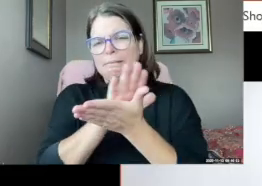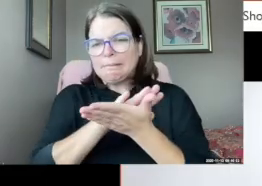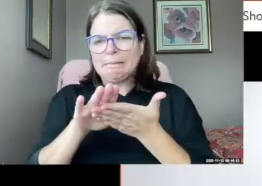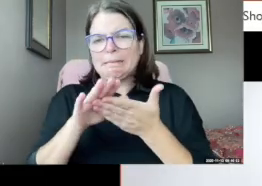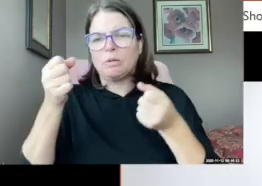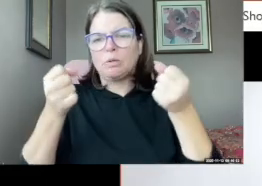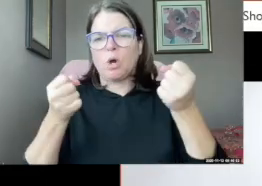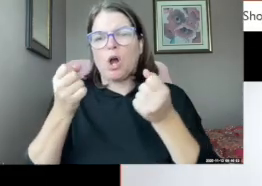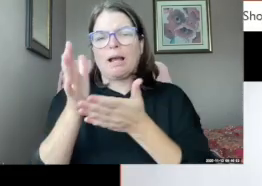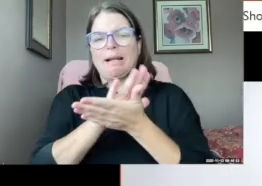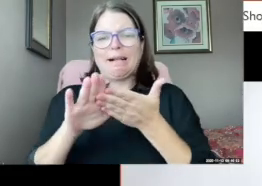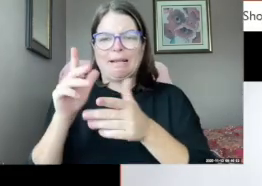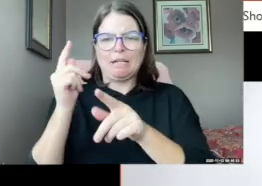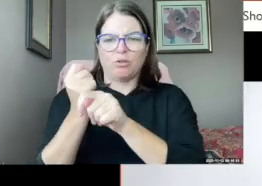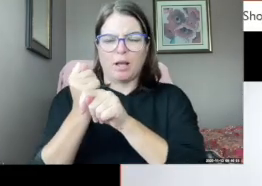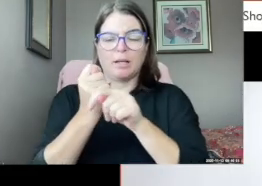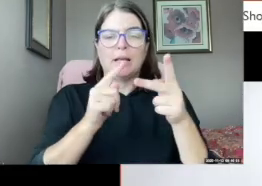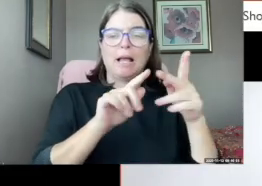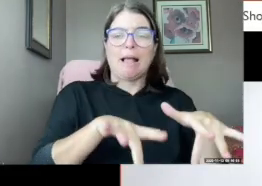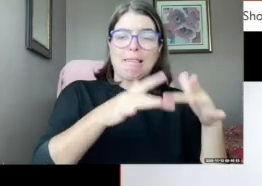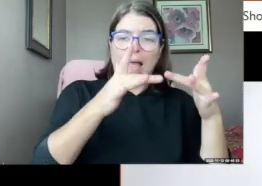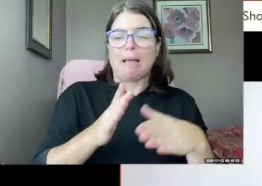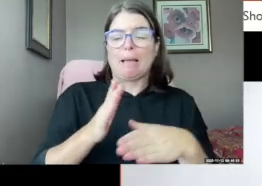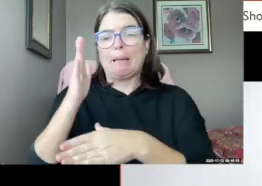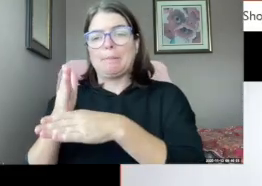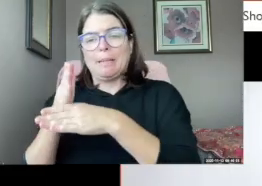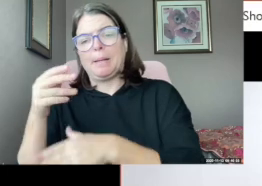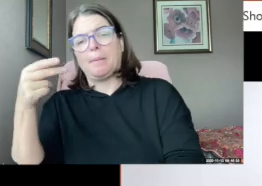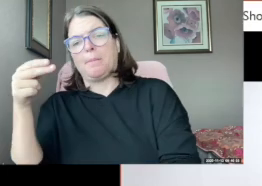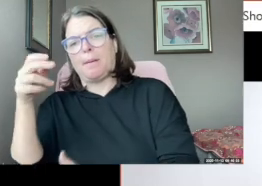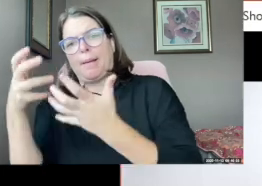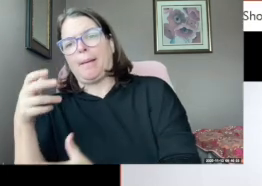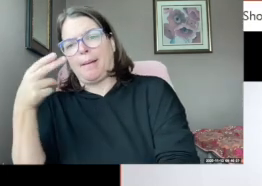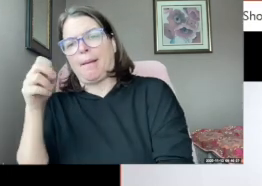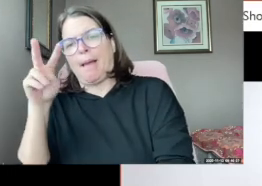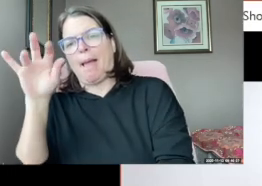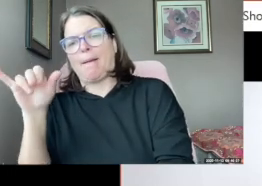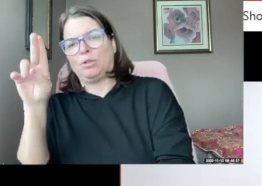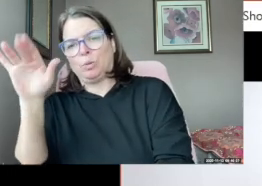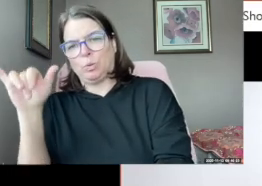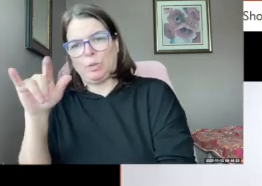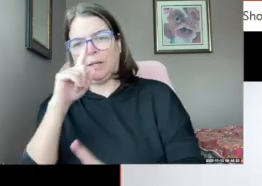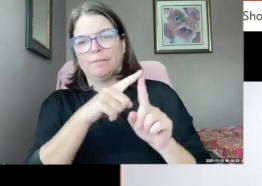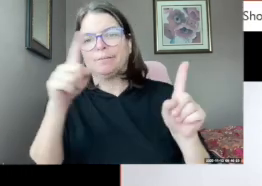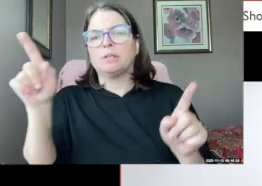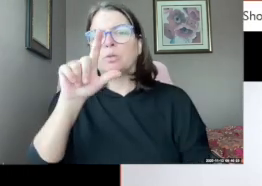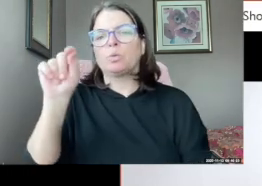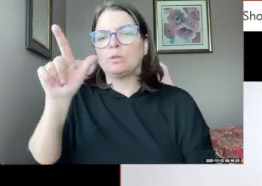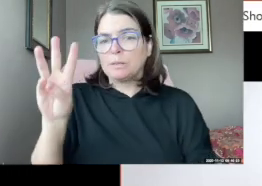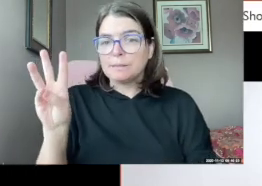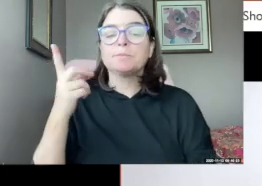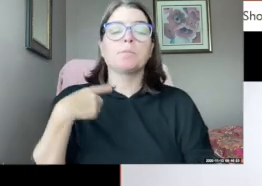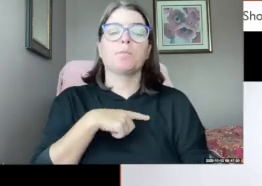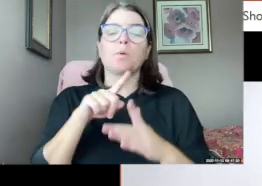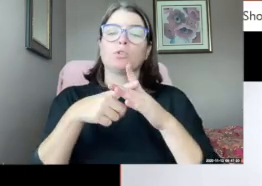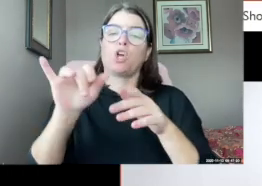trucks, light, medium, and heavy duty through 2026. We started this work with